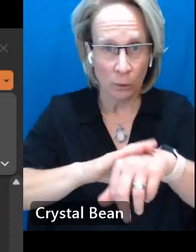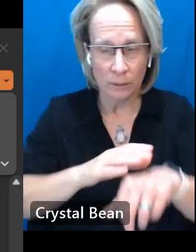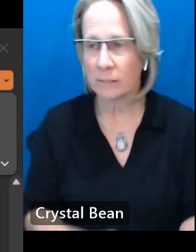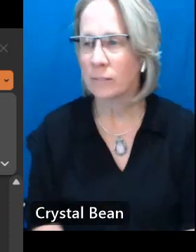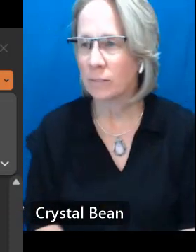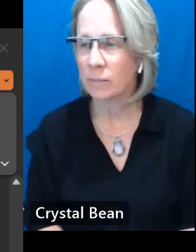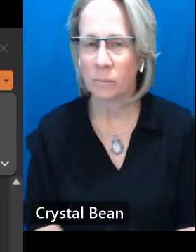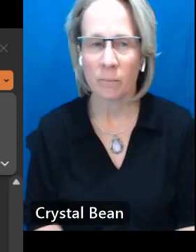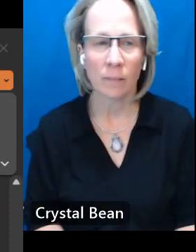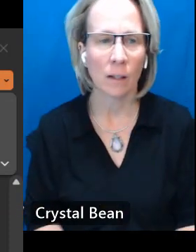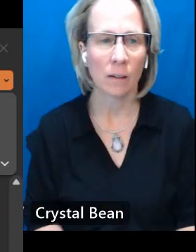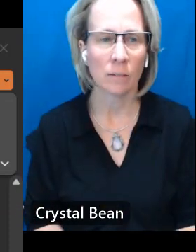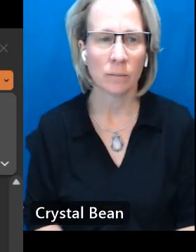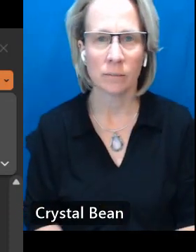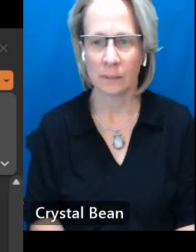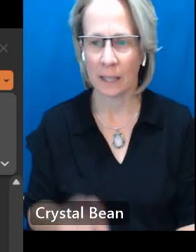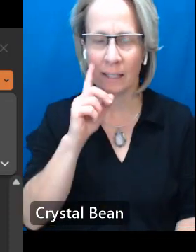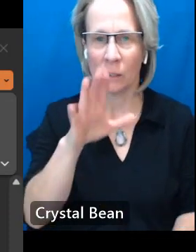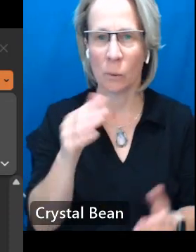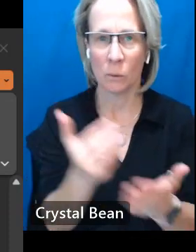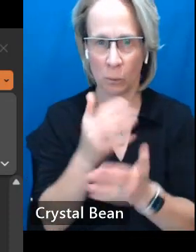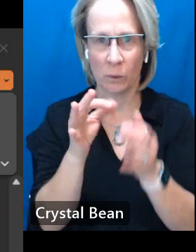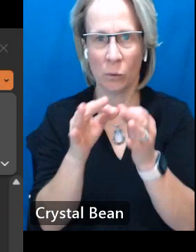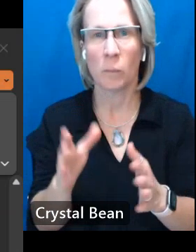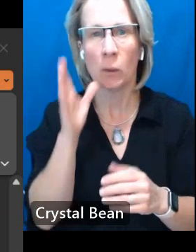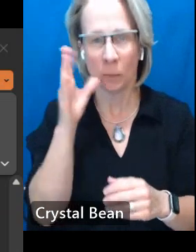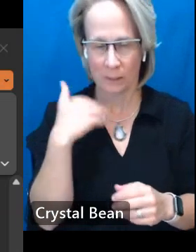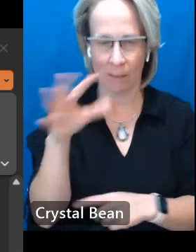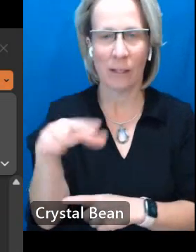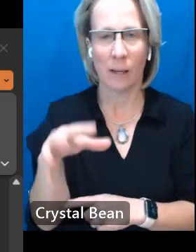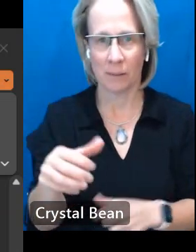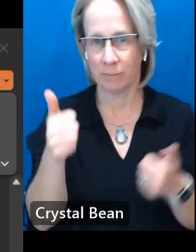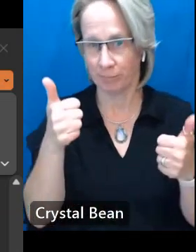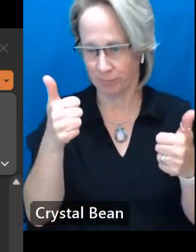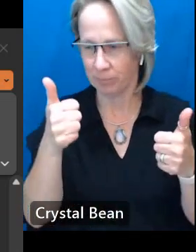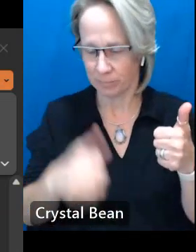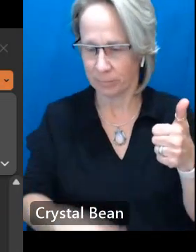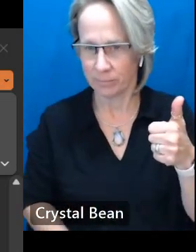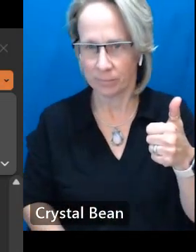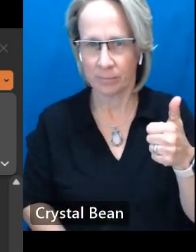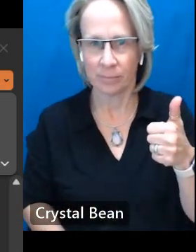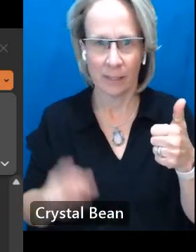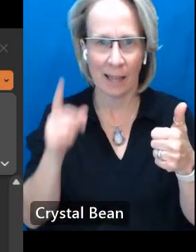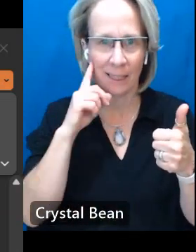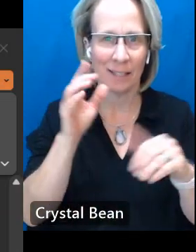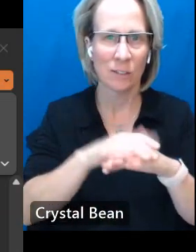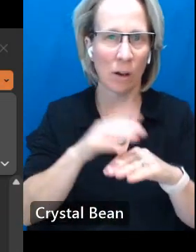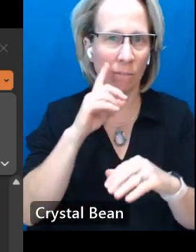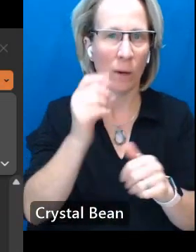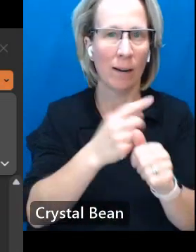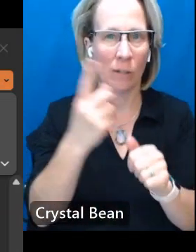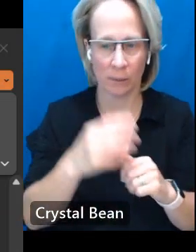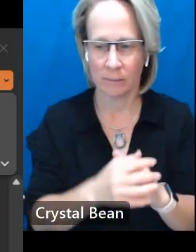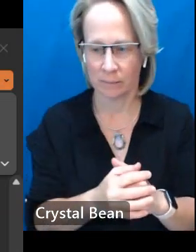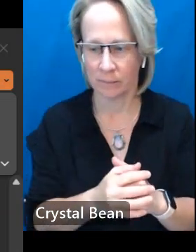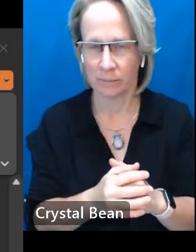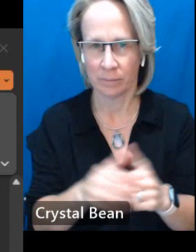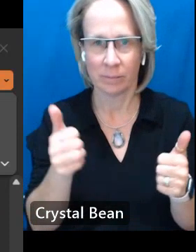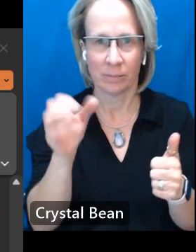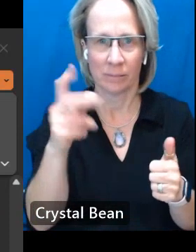I think your new interpreter will have camera access. I think it's on for everybody, but type it in chat if you have